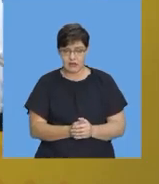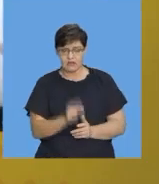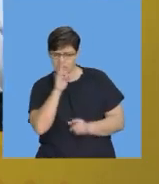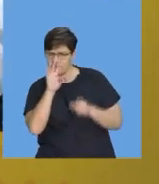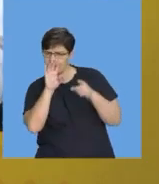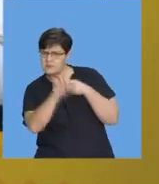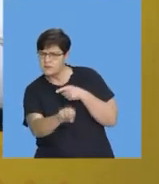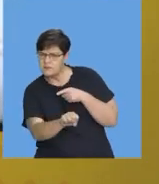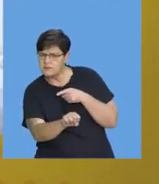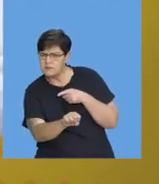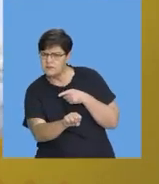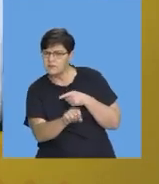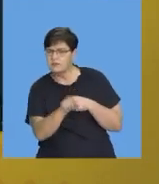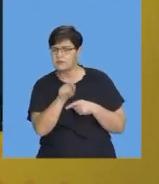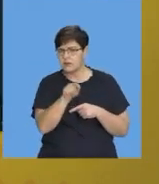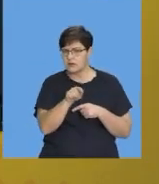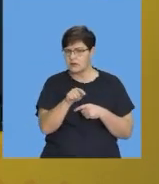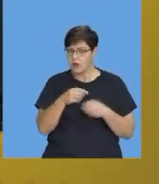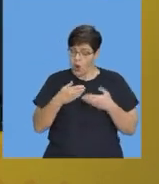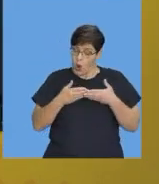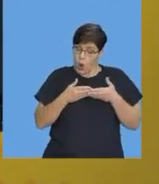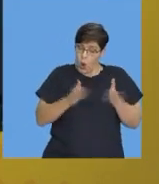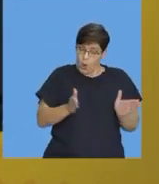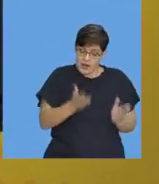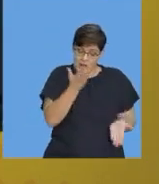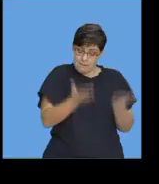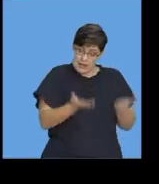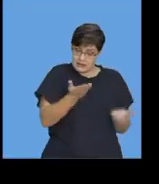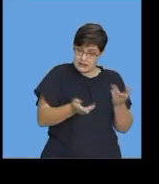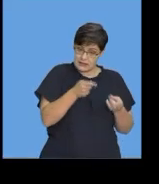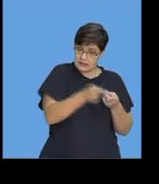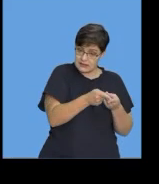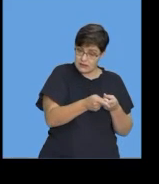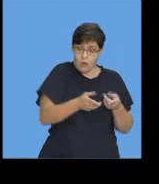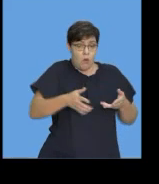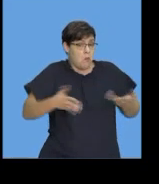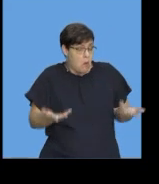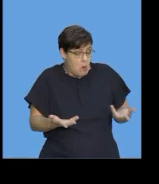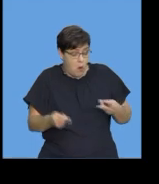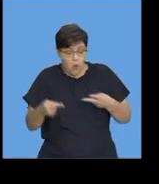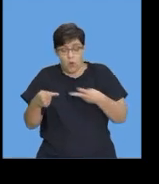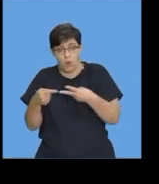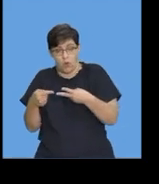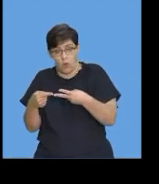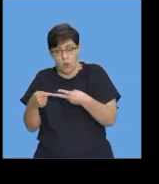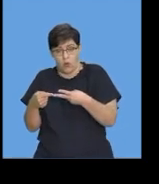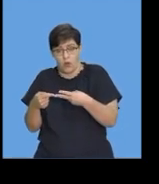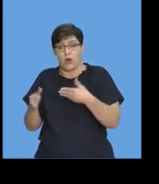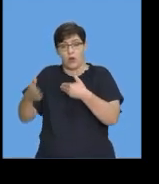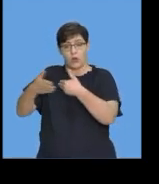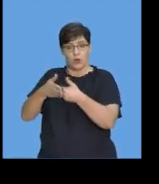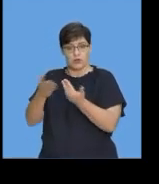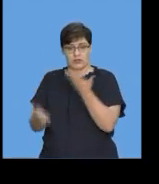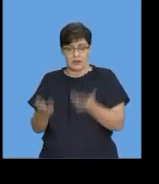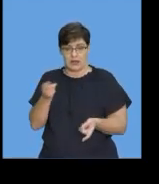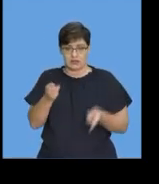ascertain whether it is my opening balance or whether it is